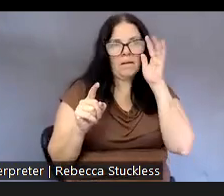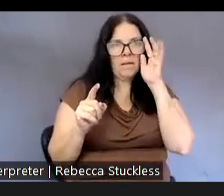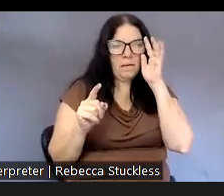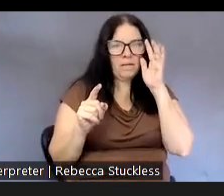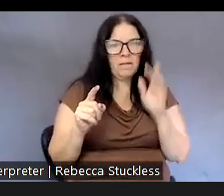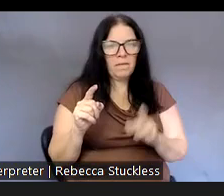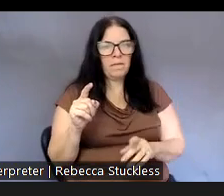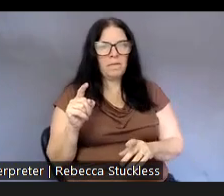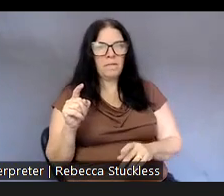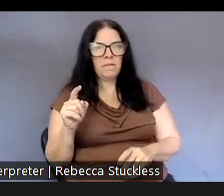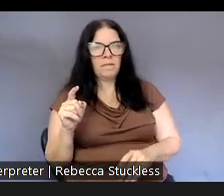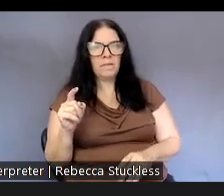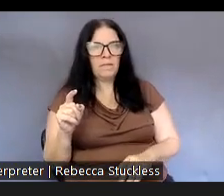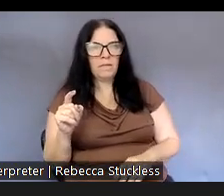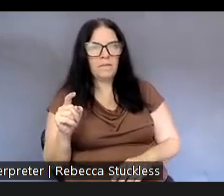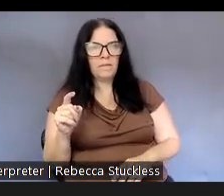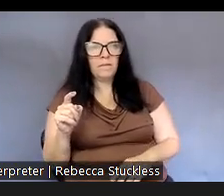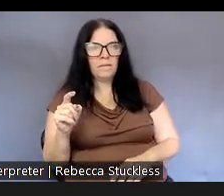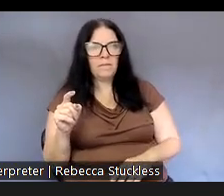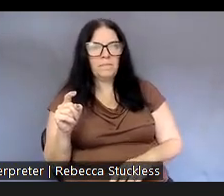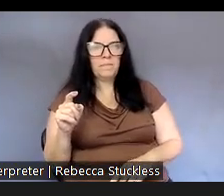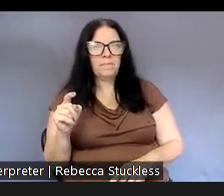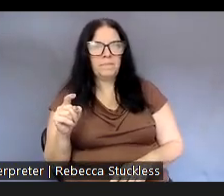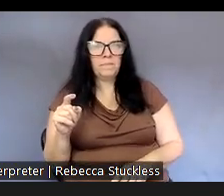the heart of this is